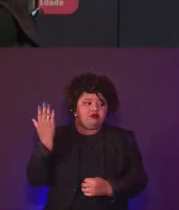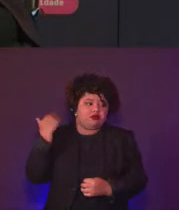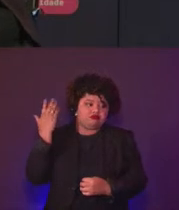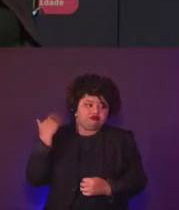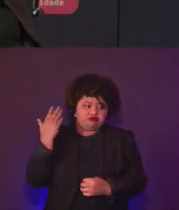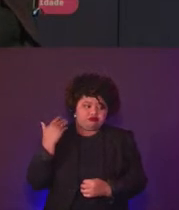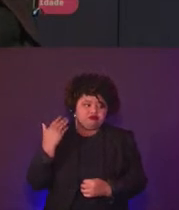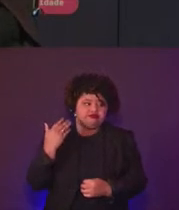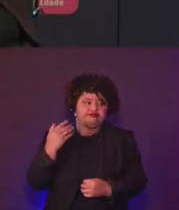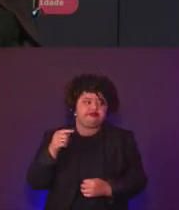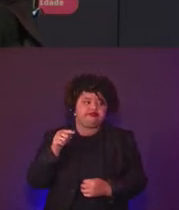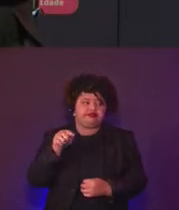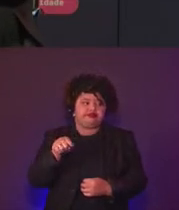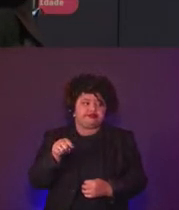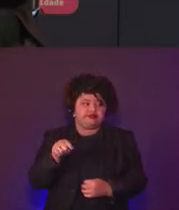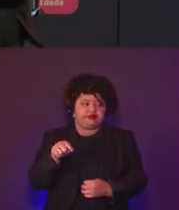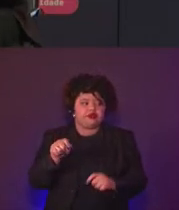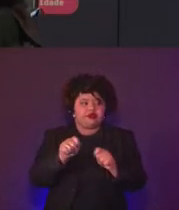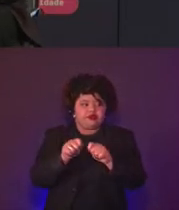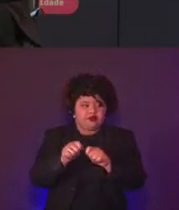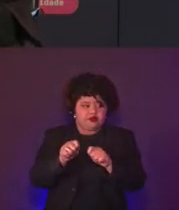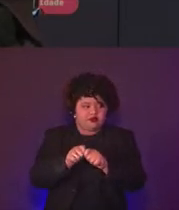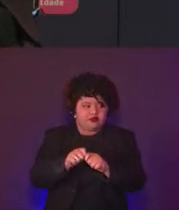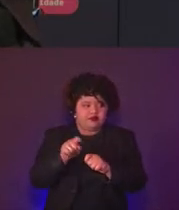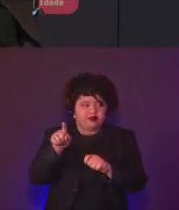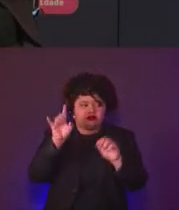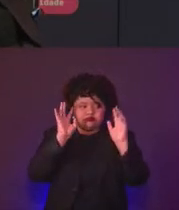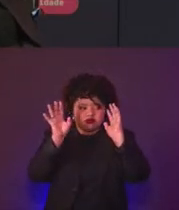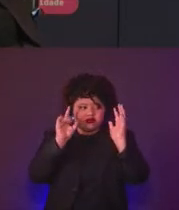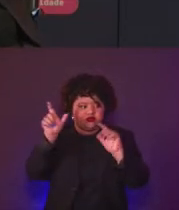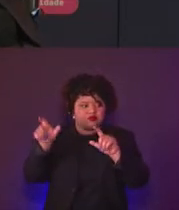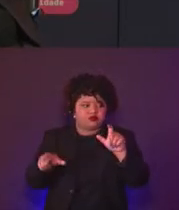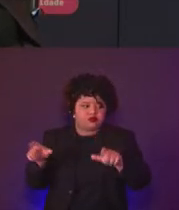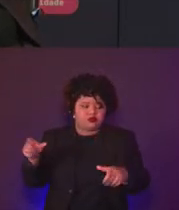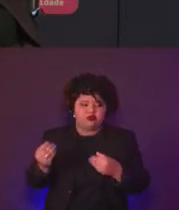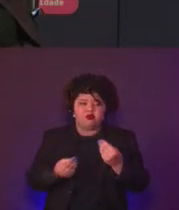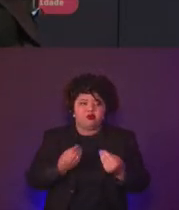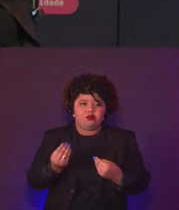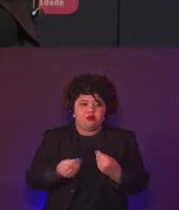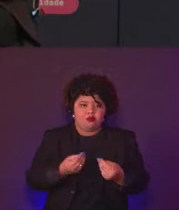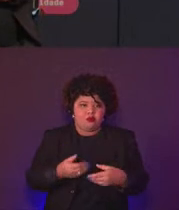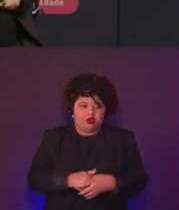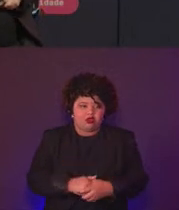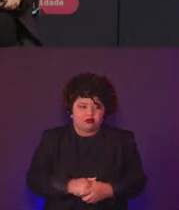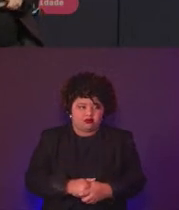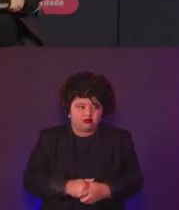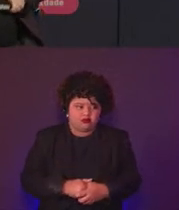lunch. You can't imagine how excited people are to